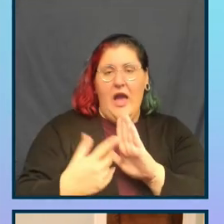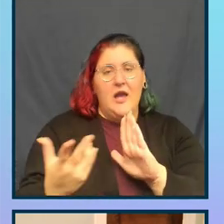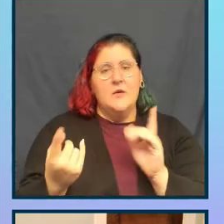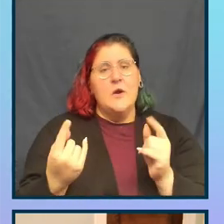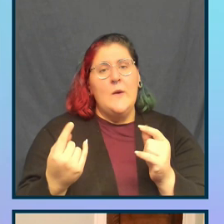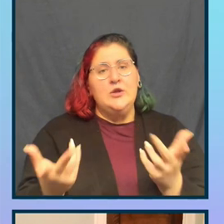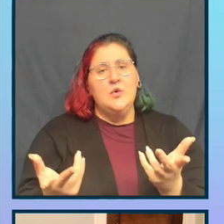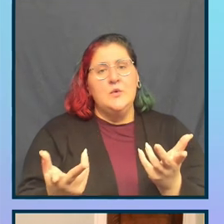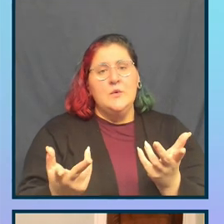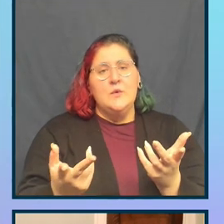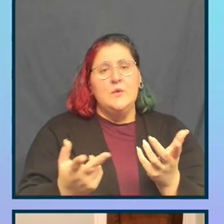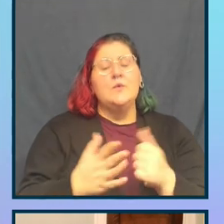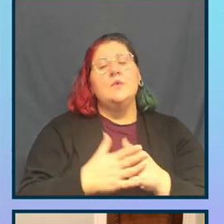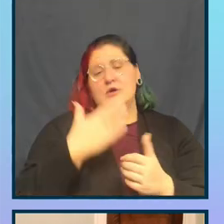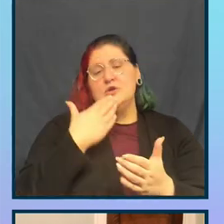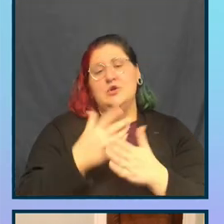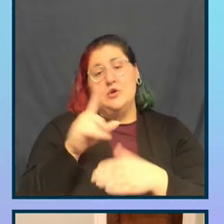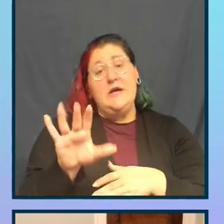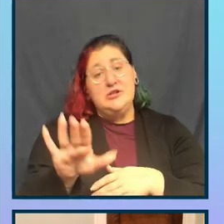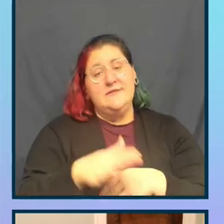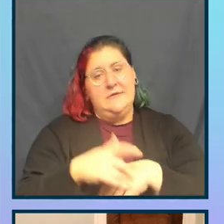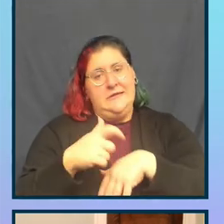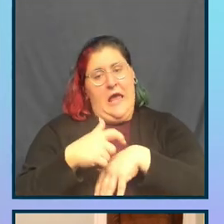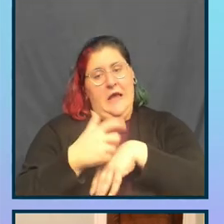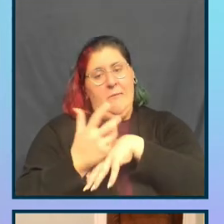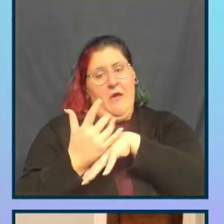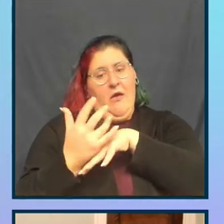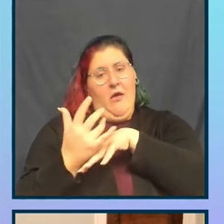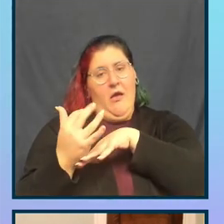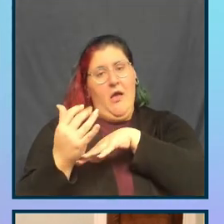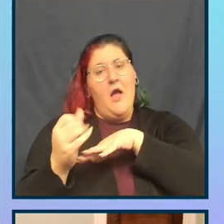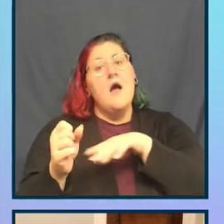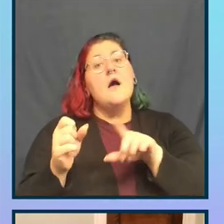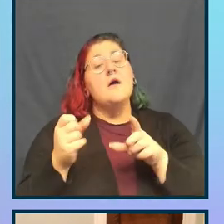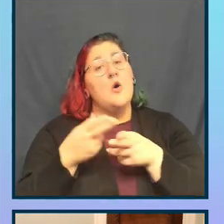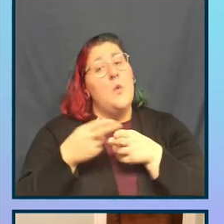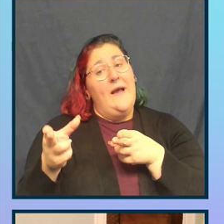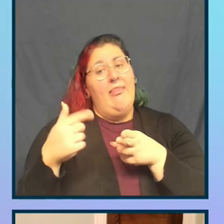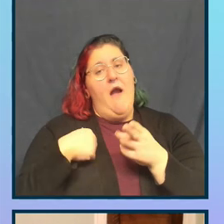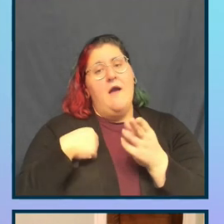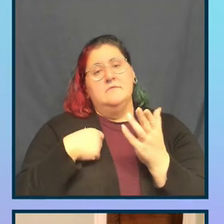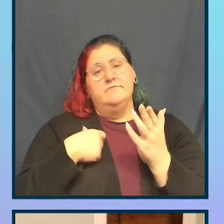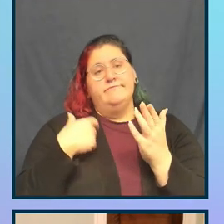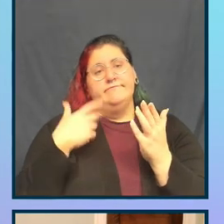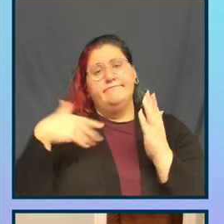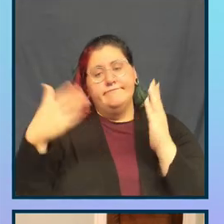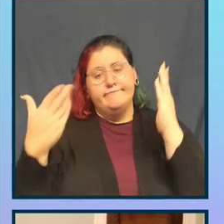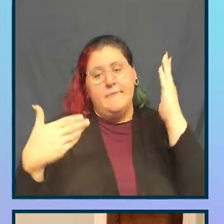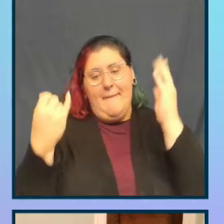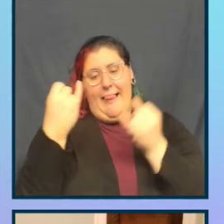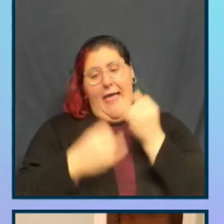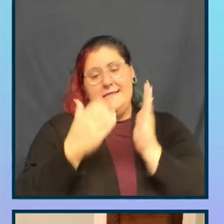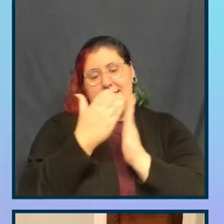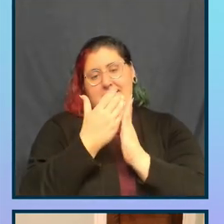And I know that I'm running out of time a little bit, so I'm gonna quickly move through my last section, maybe a little quicker